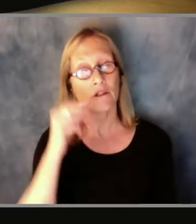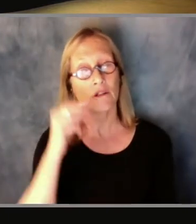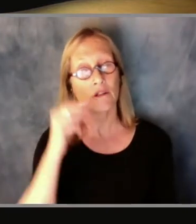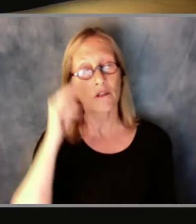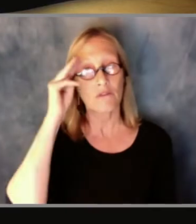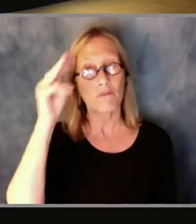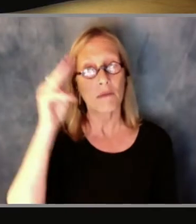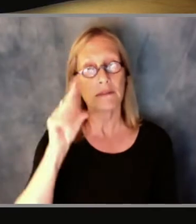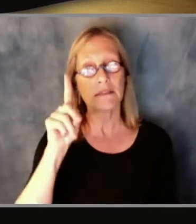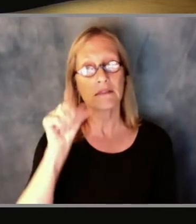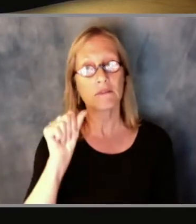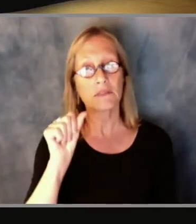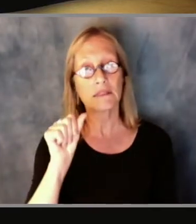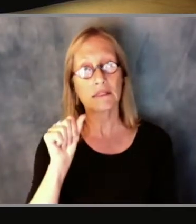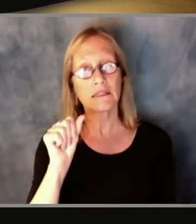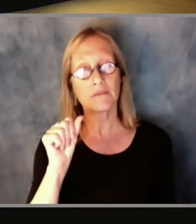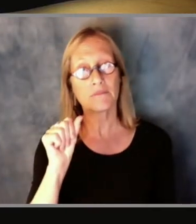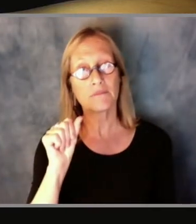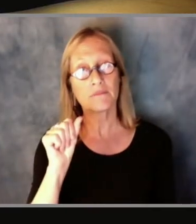Disability Alliance.